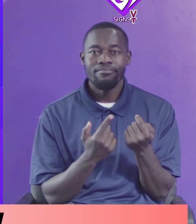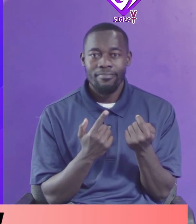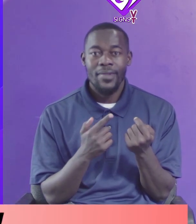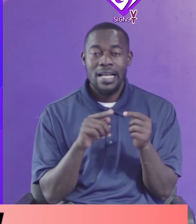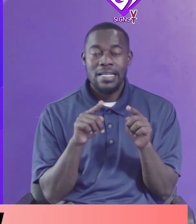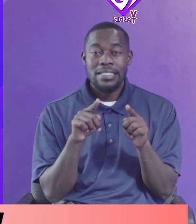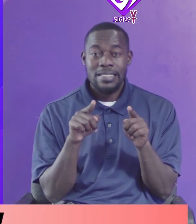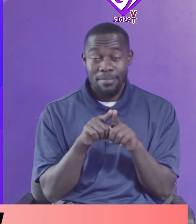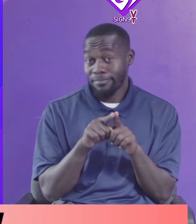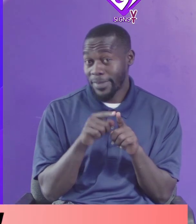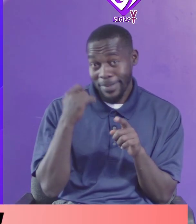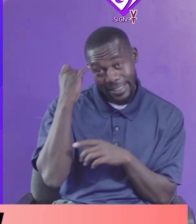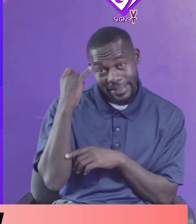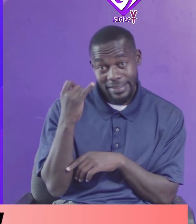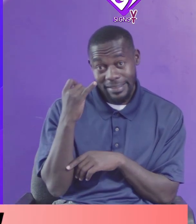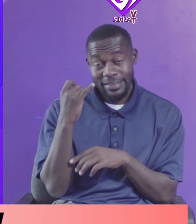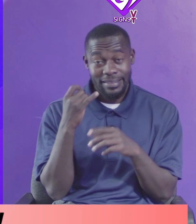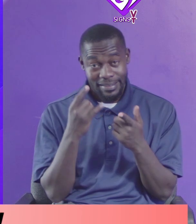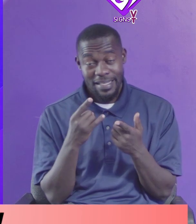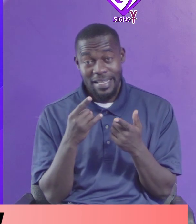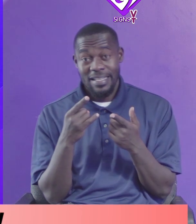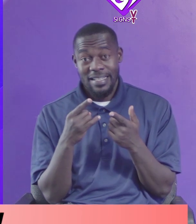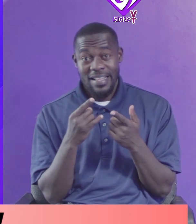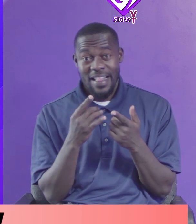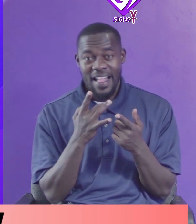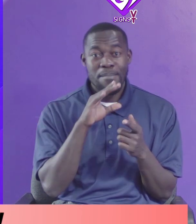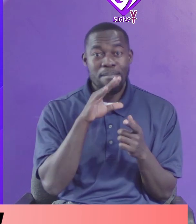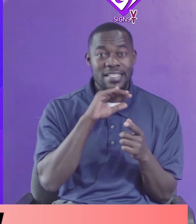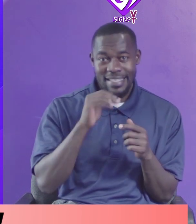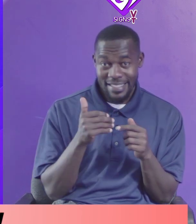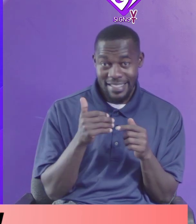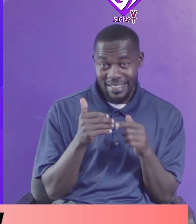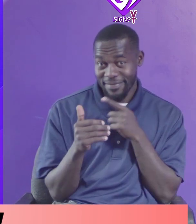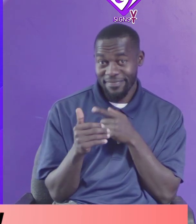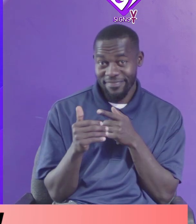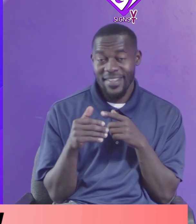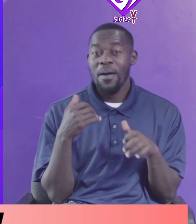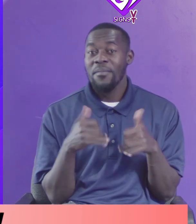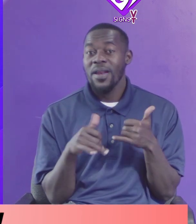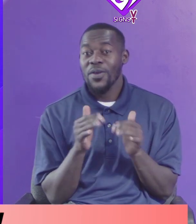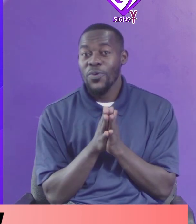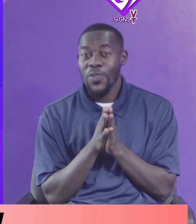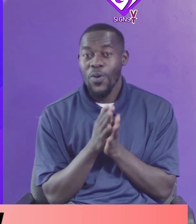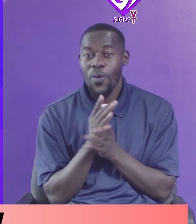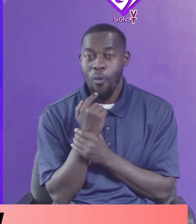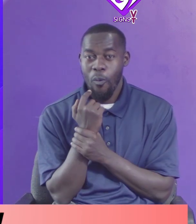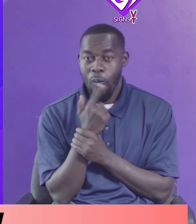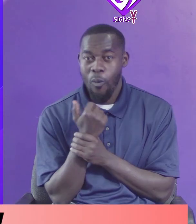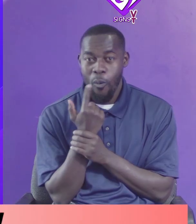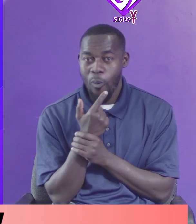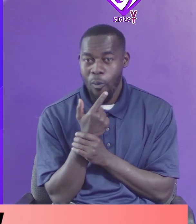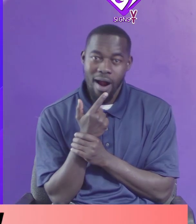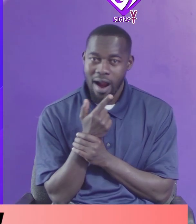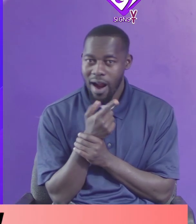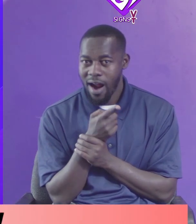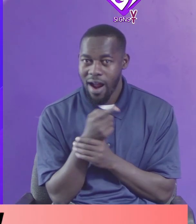would imagine they're coming in this particular game as the favorites, Manchester City that is. Yes. Do you see them the same? Unaona wakirudi back to